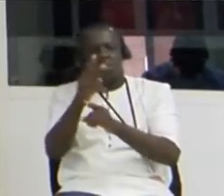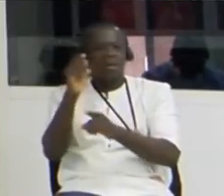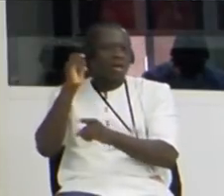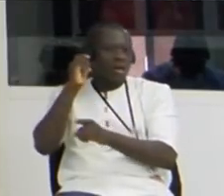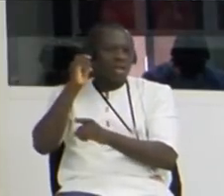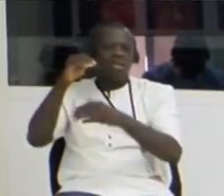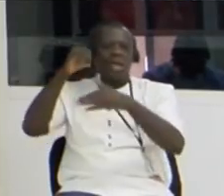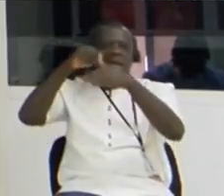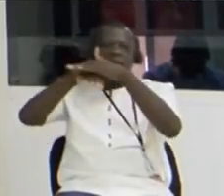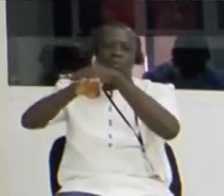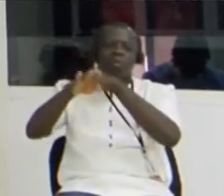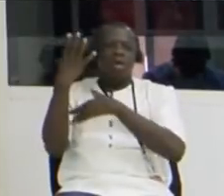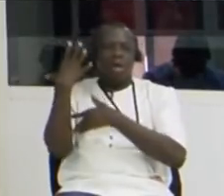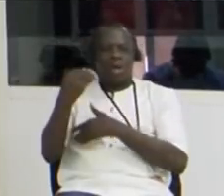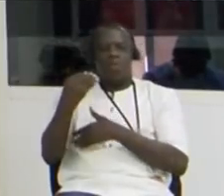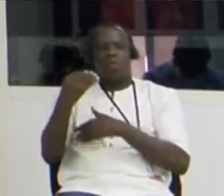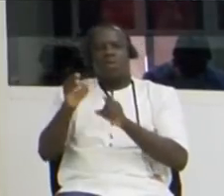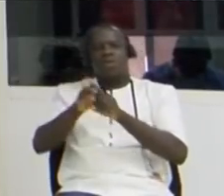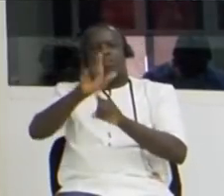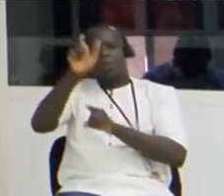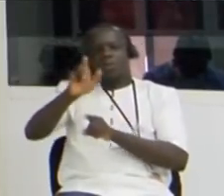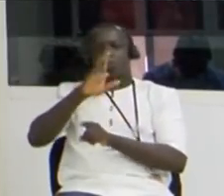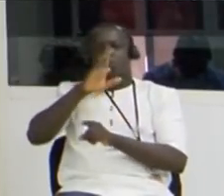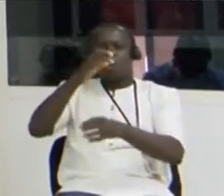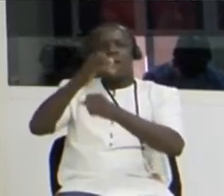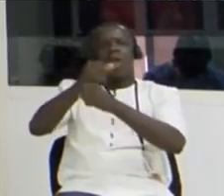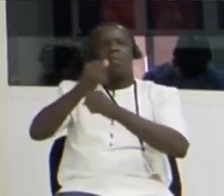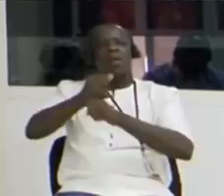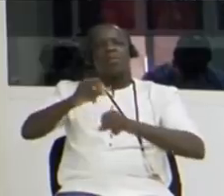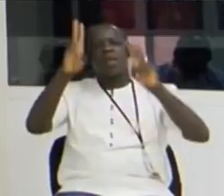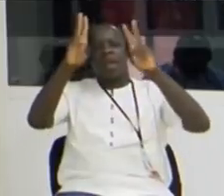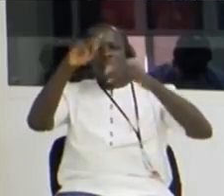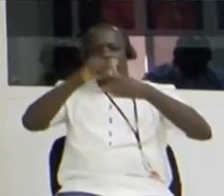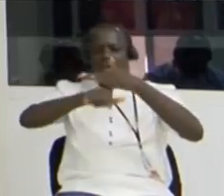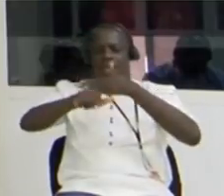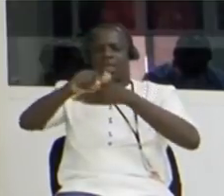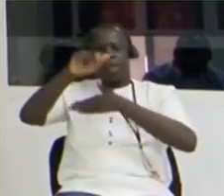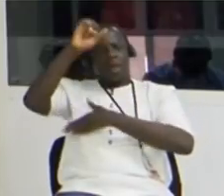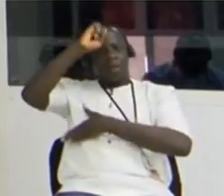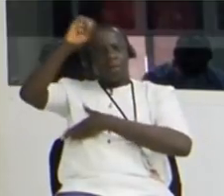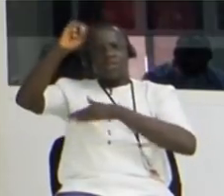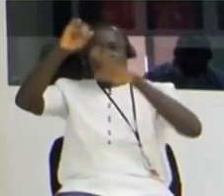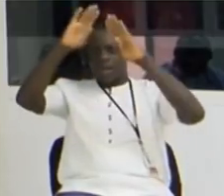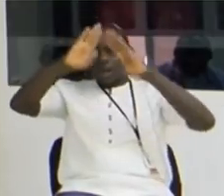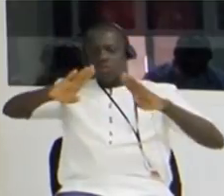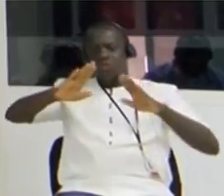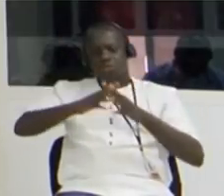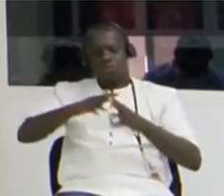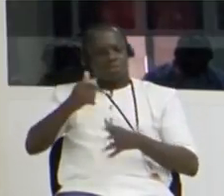were employed as protocol officers at the State House? I don't know.